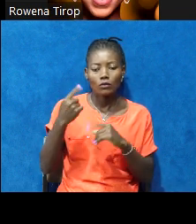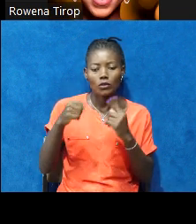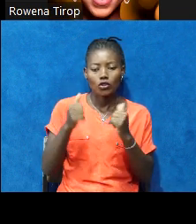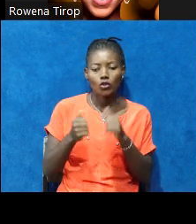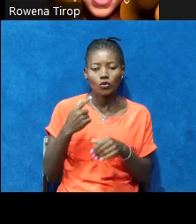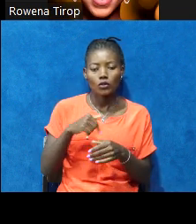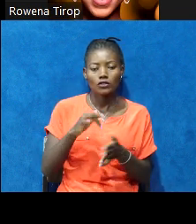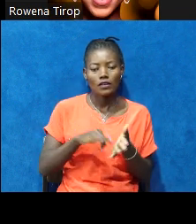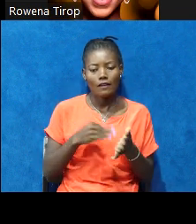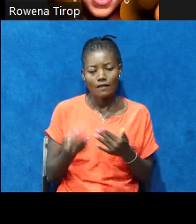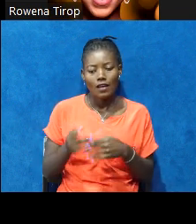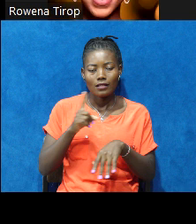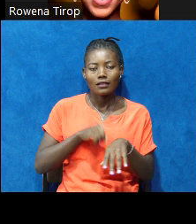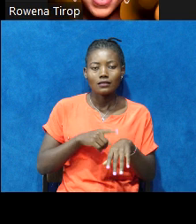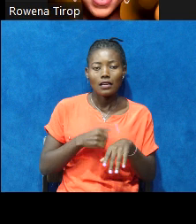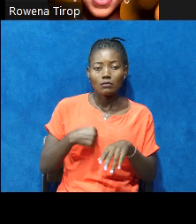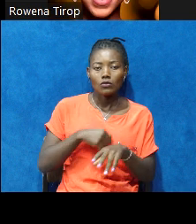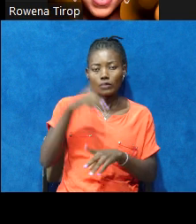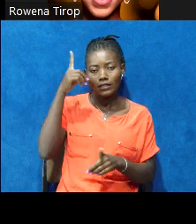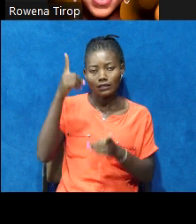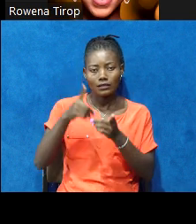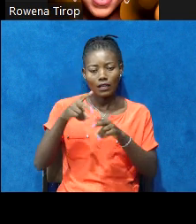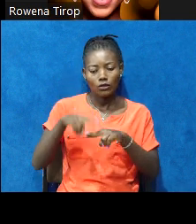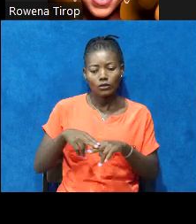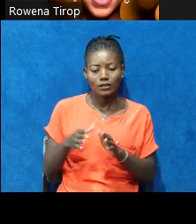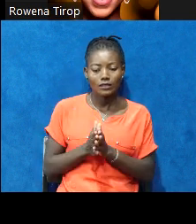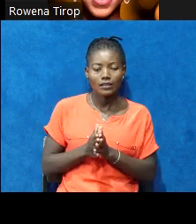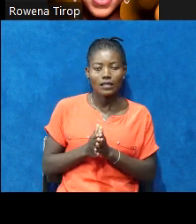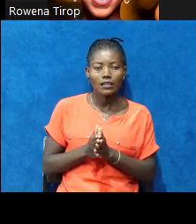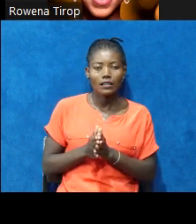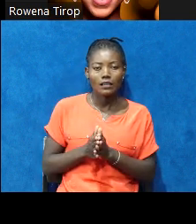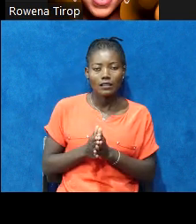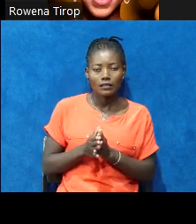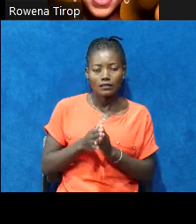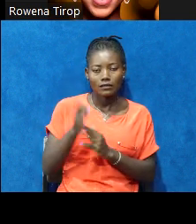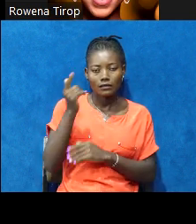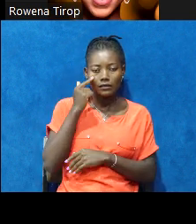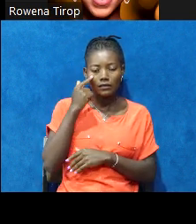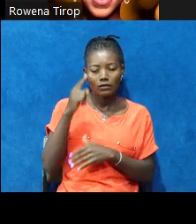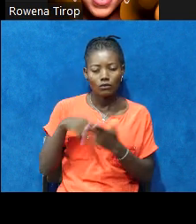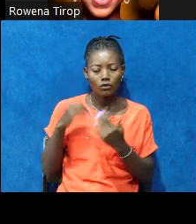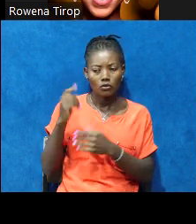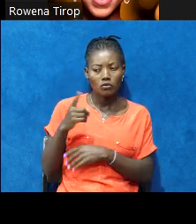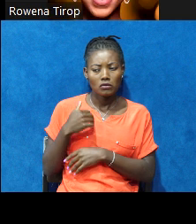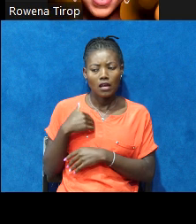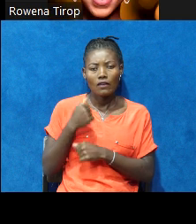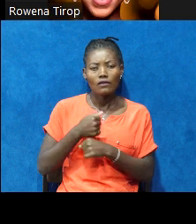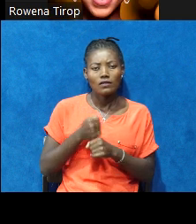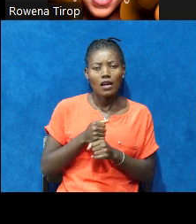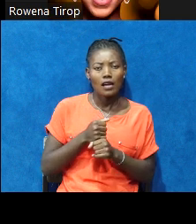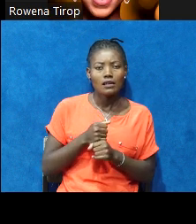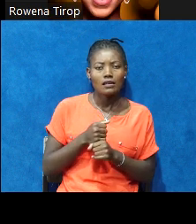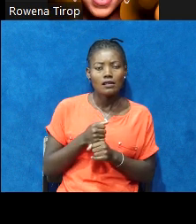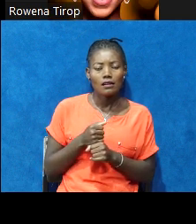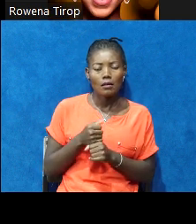failed, when we take time to sit down and and notice what would you have done in